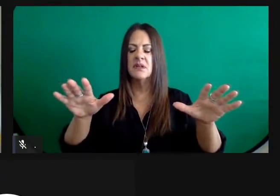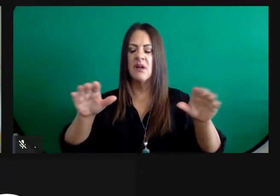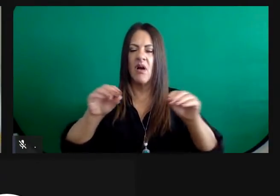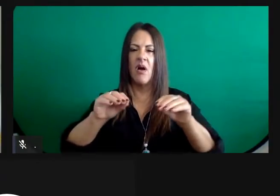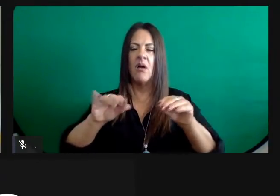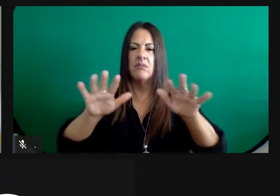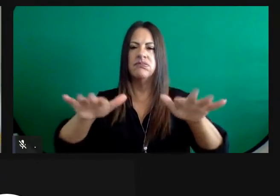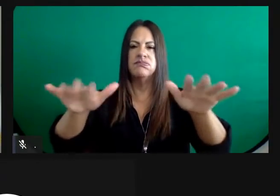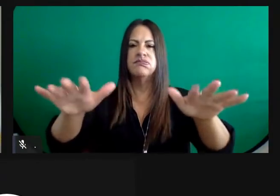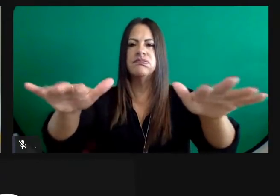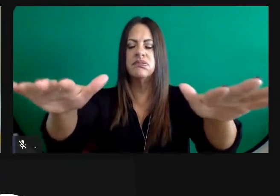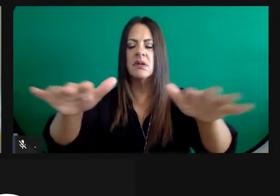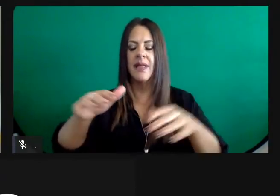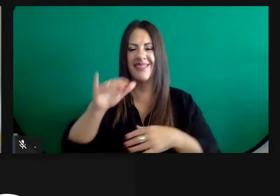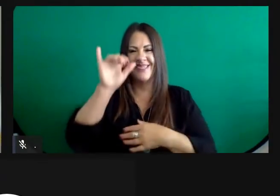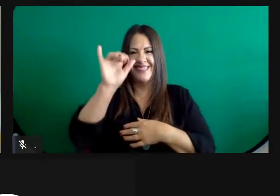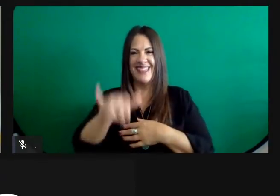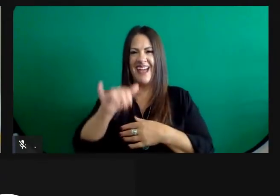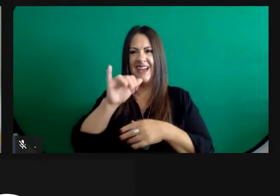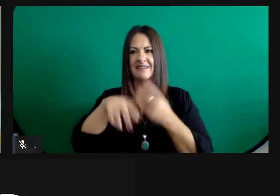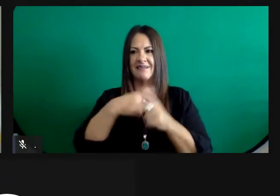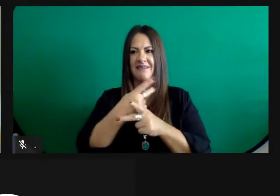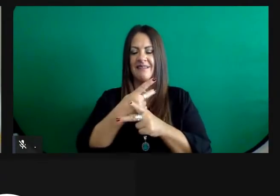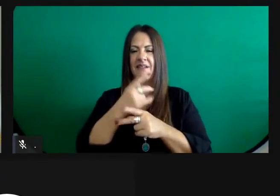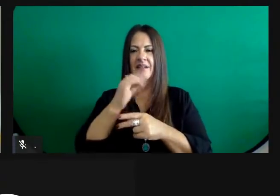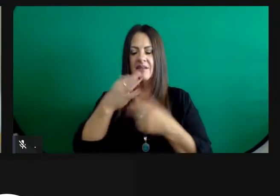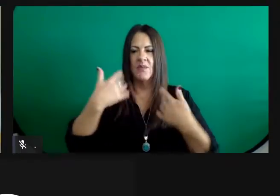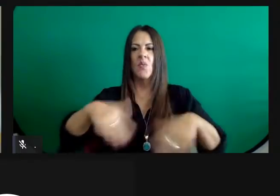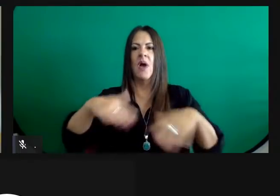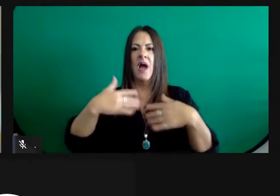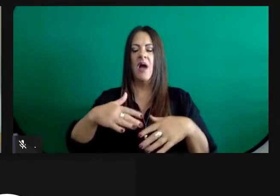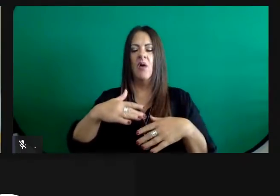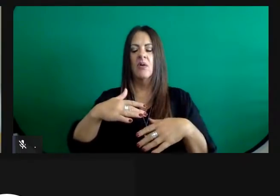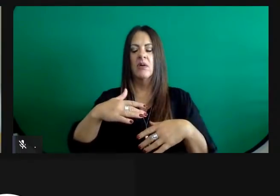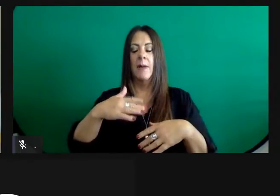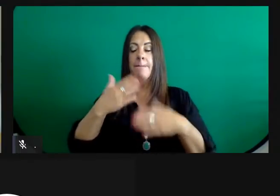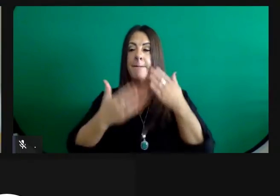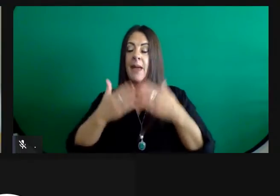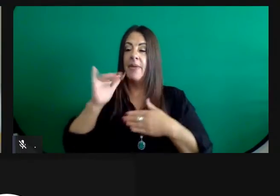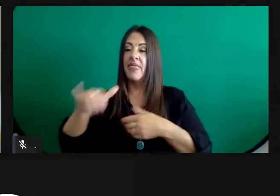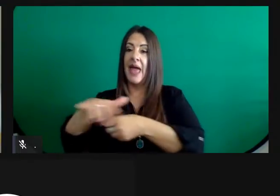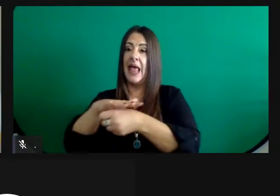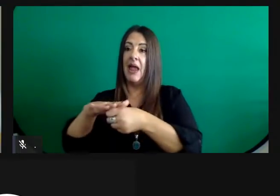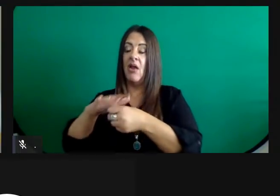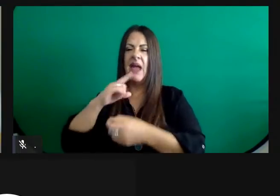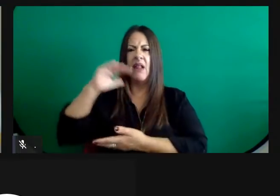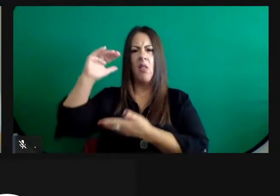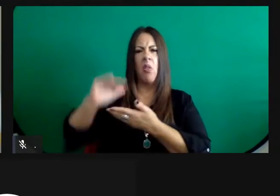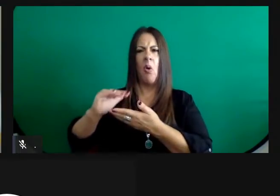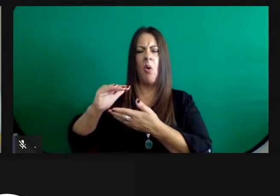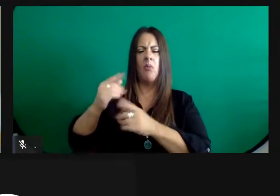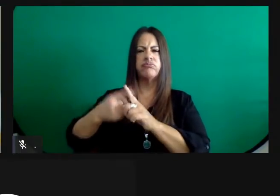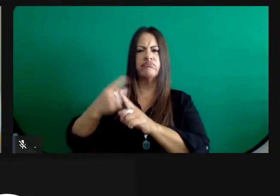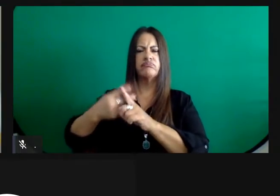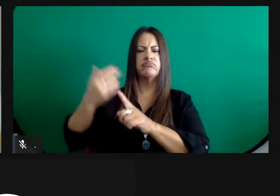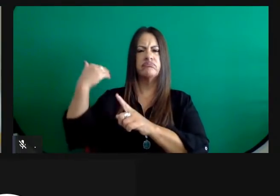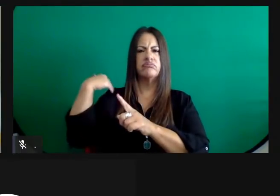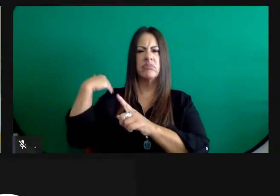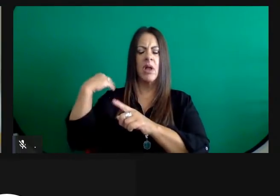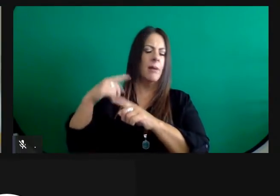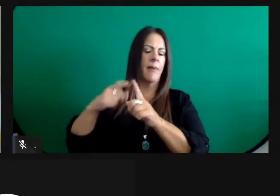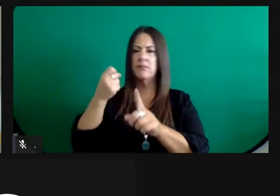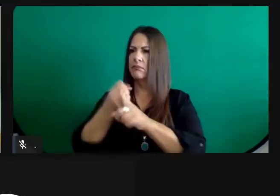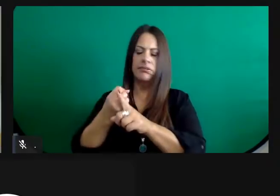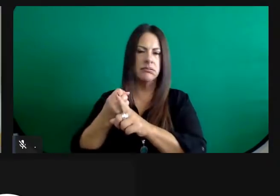activities that were maybe lower risk a month ago today are higher risk, and that includes our essential workplaces. And